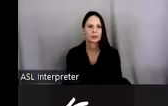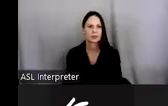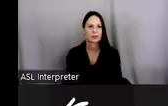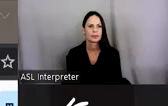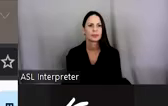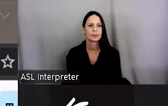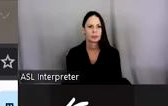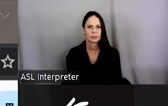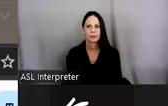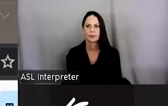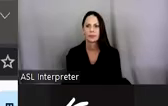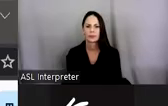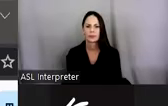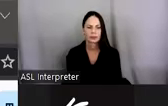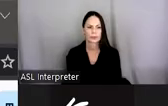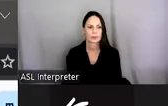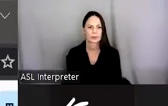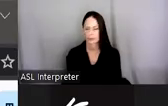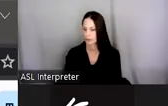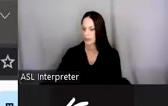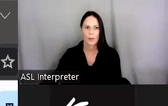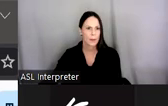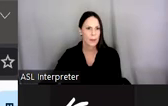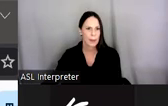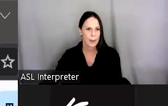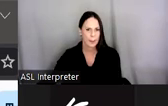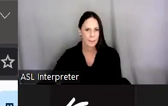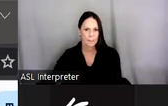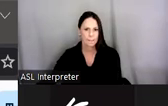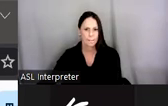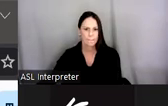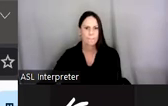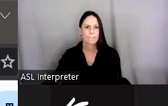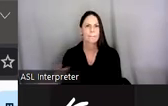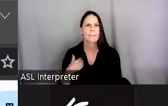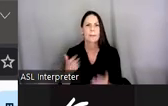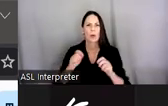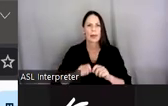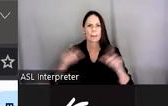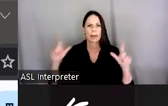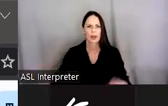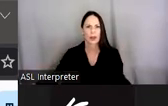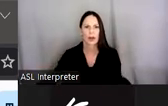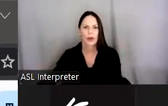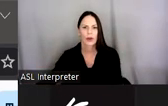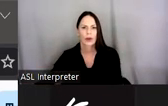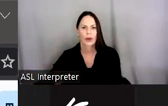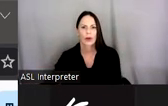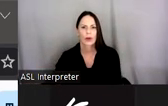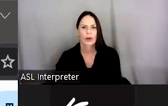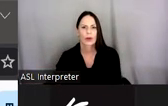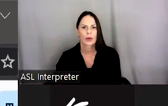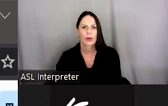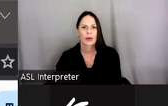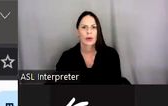And then, let's see, let me make it a little bigger so people can actually read it. Okay. So